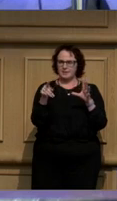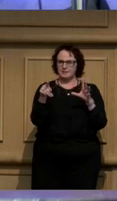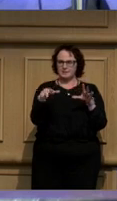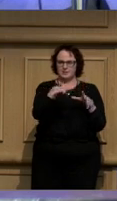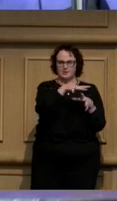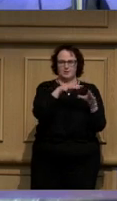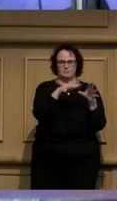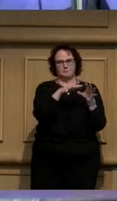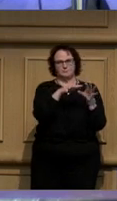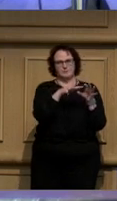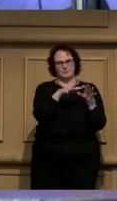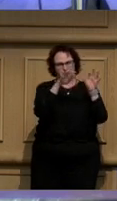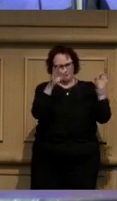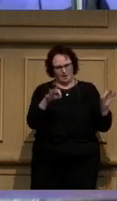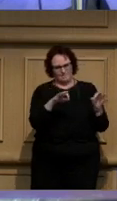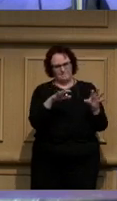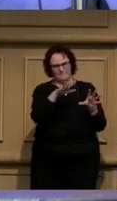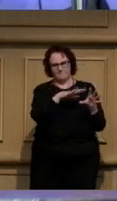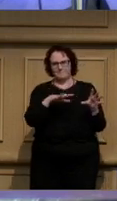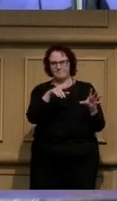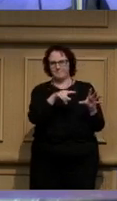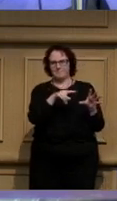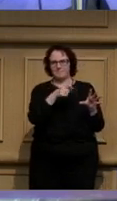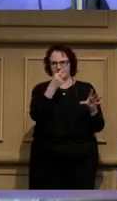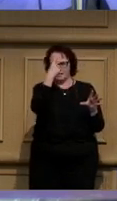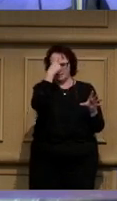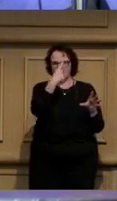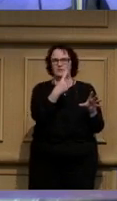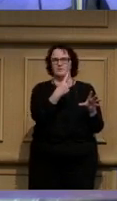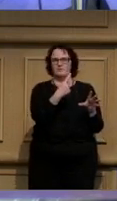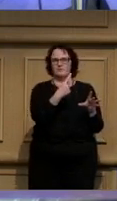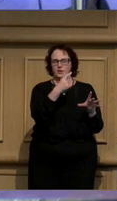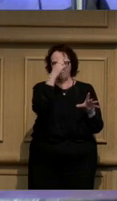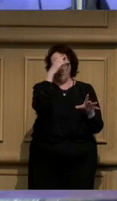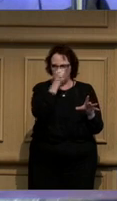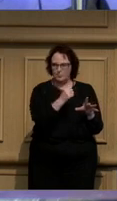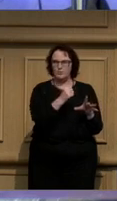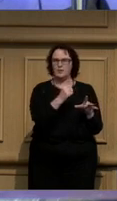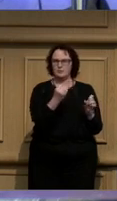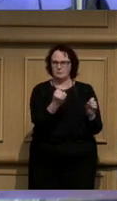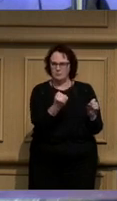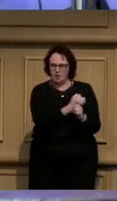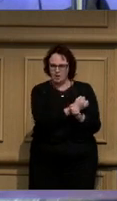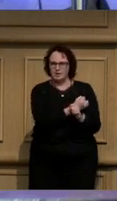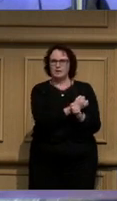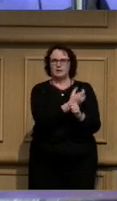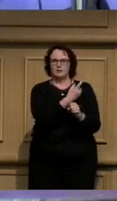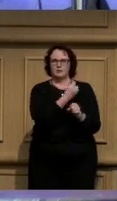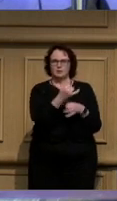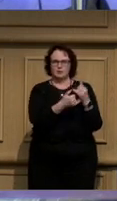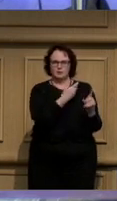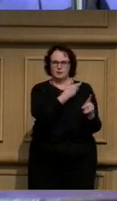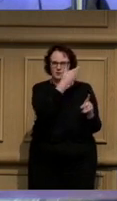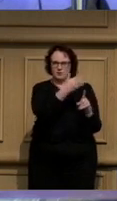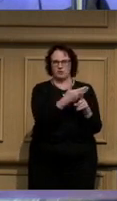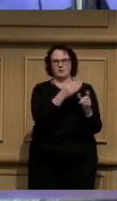within the frame of this idea of commemoration and what we're commemorating in this